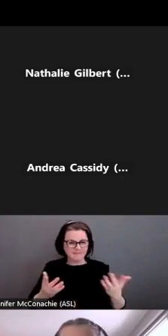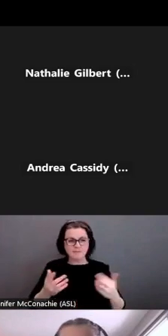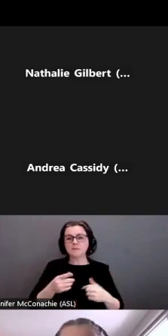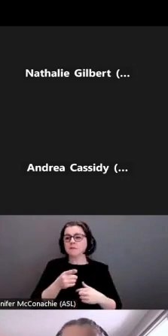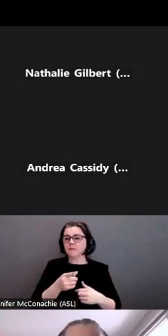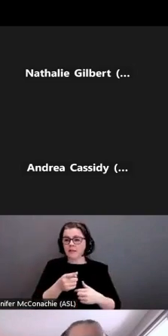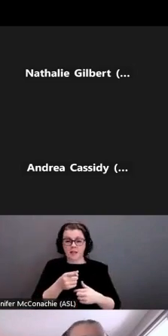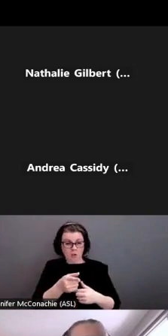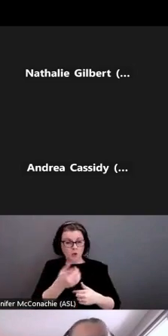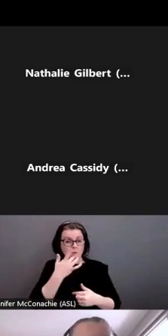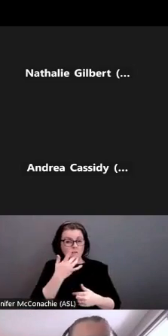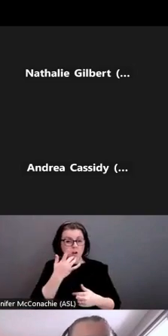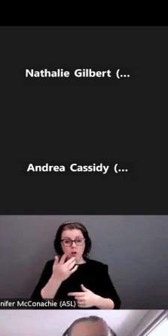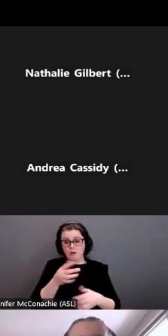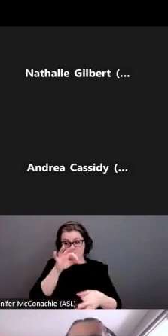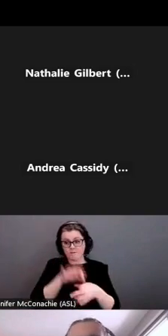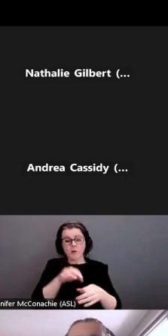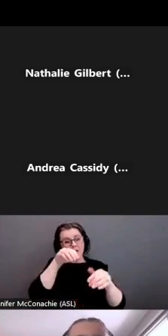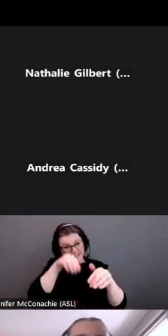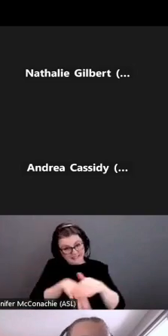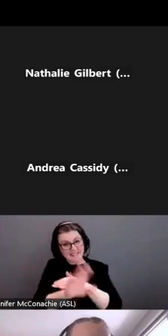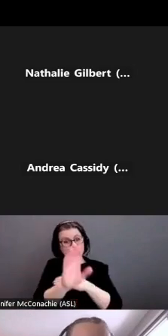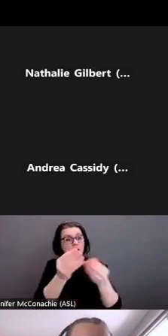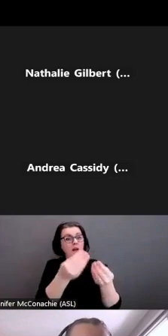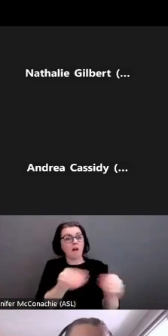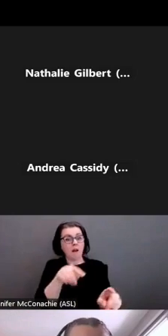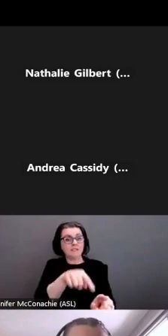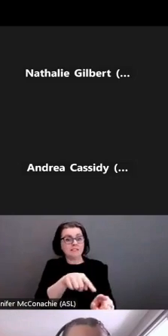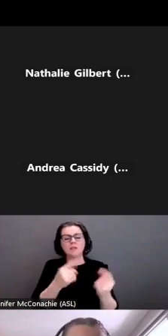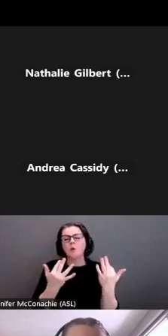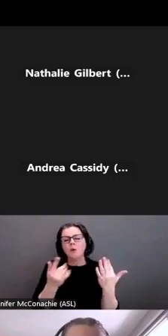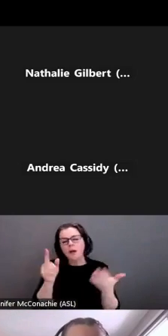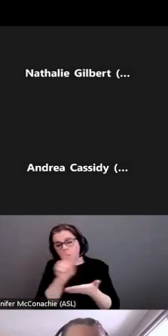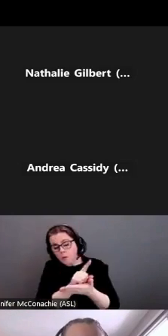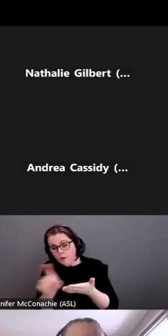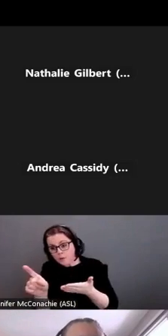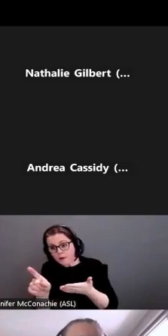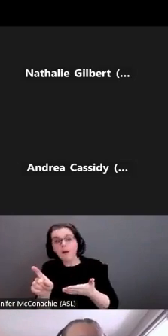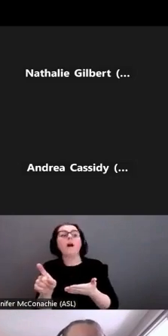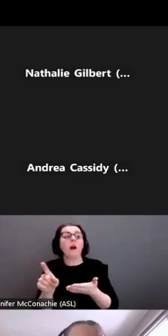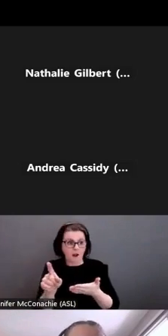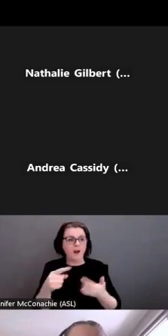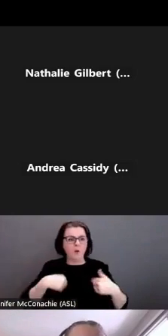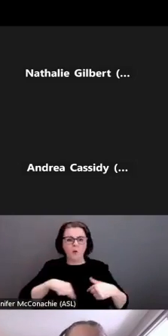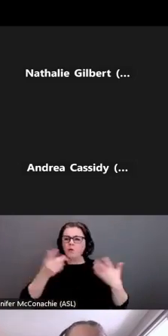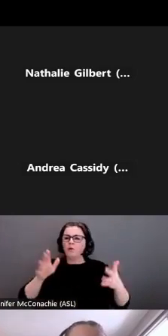when you go in, you'll be able to vote and you will know who the candidates are. Next slide, please.